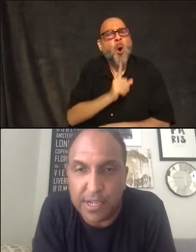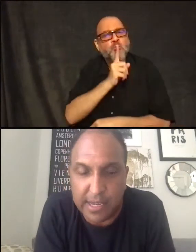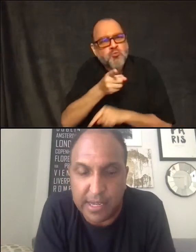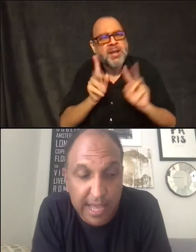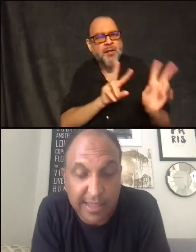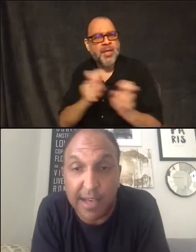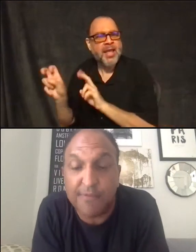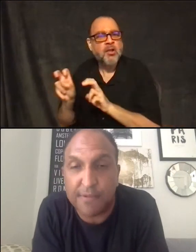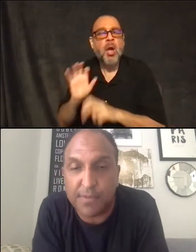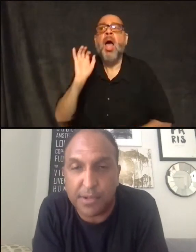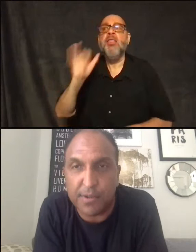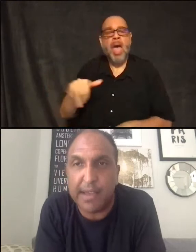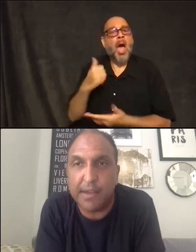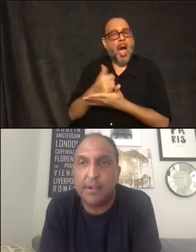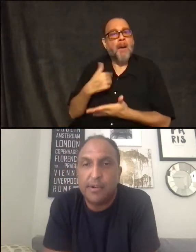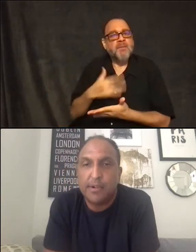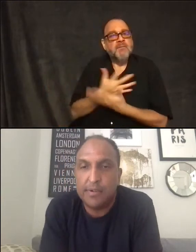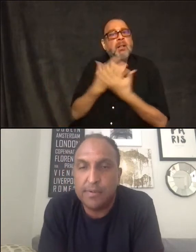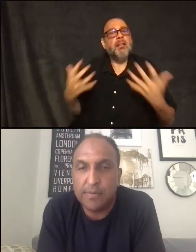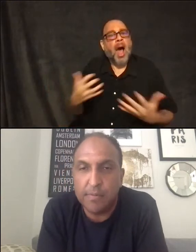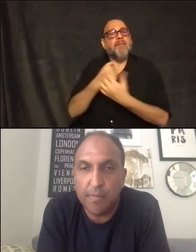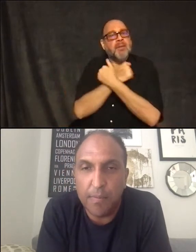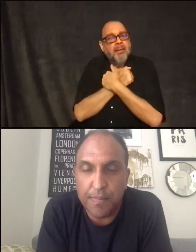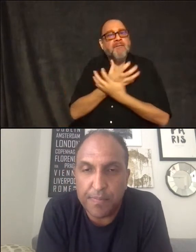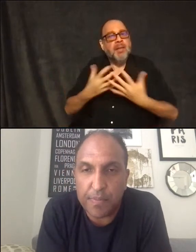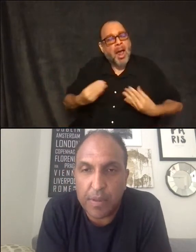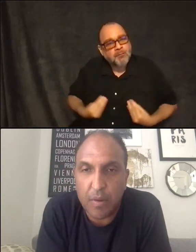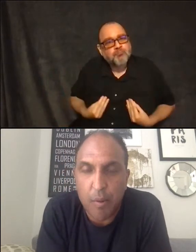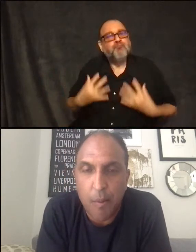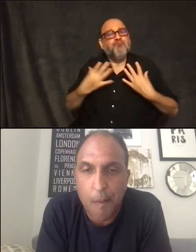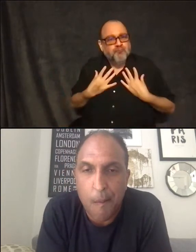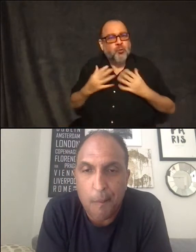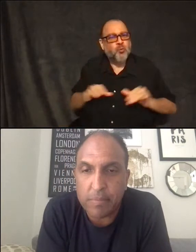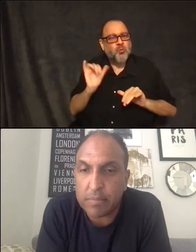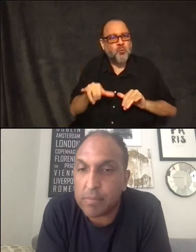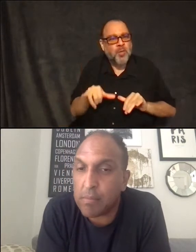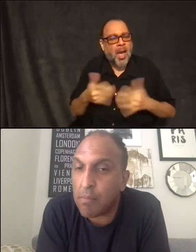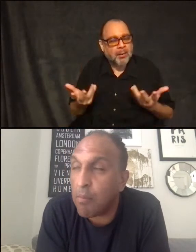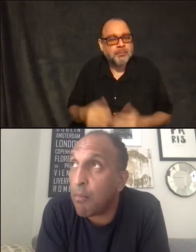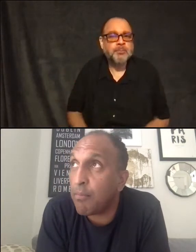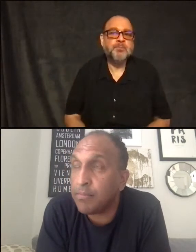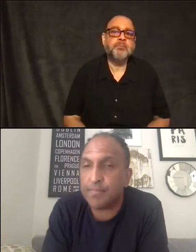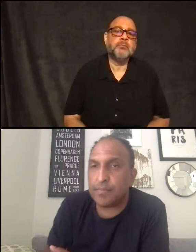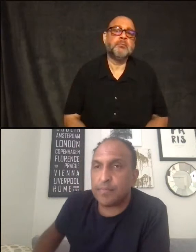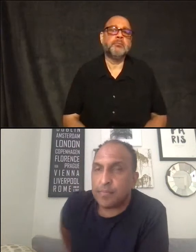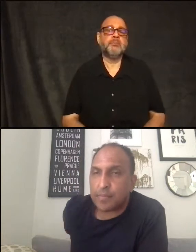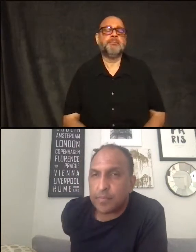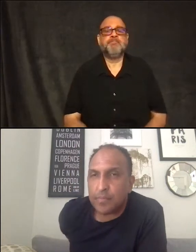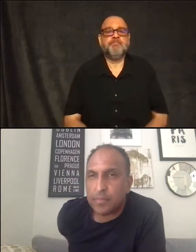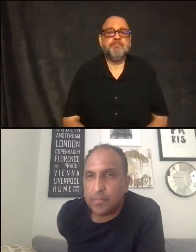gratitude and a lot of love to be able to do that. Awesome. Thanks for sharing, James. And yeah, I'm the same